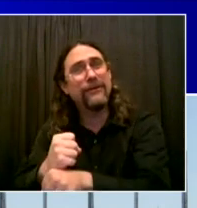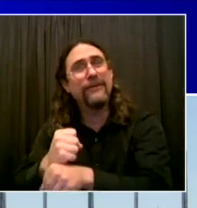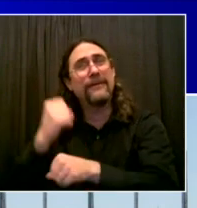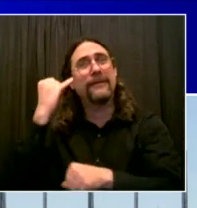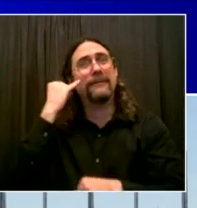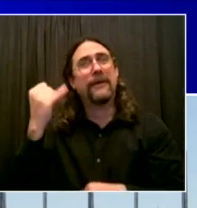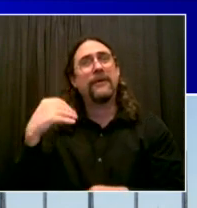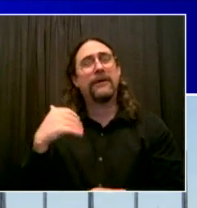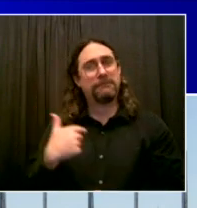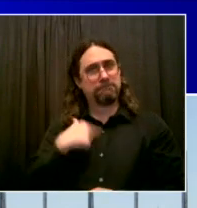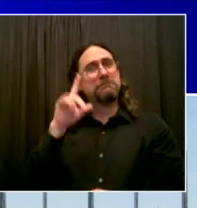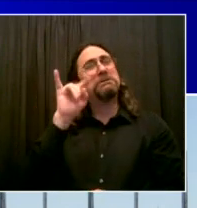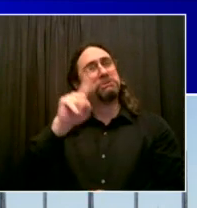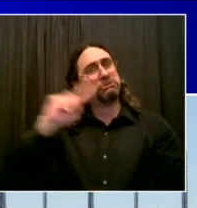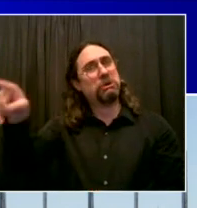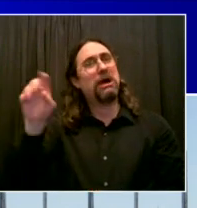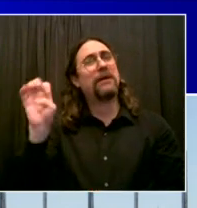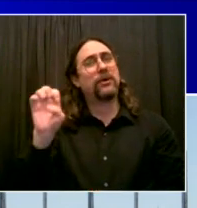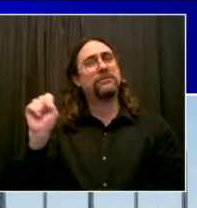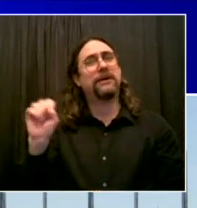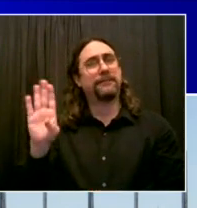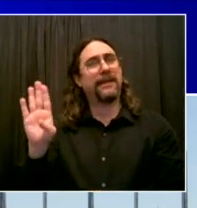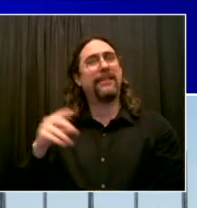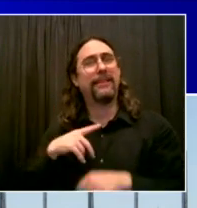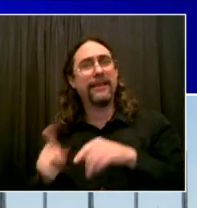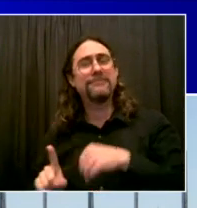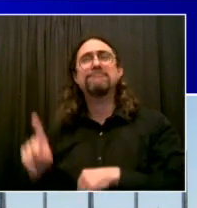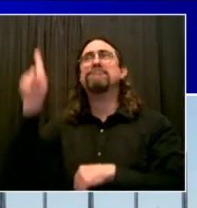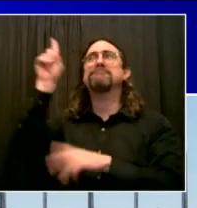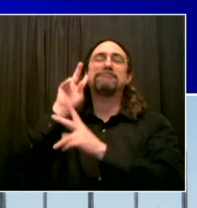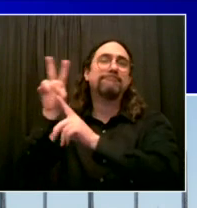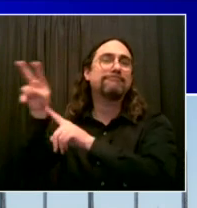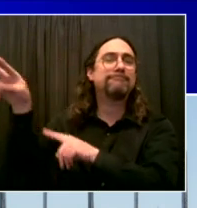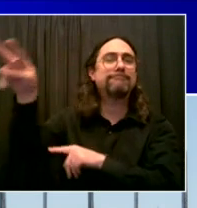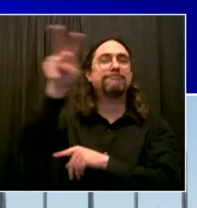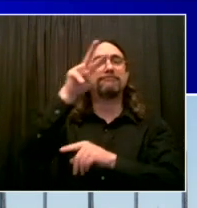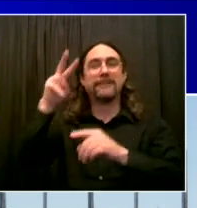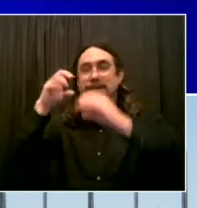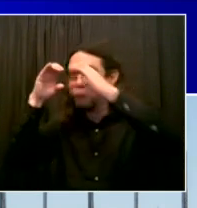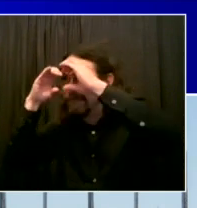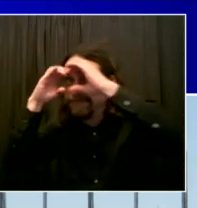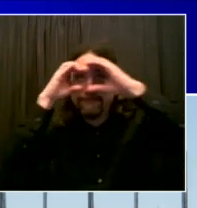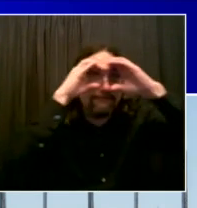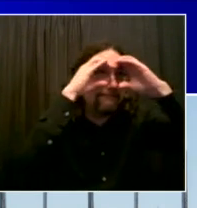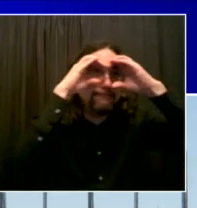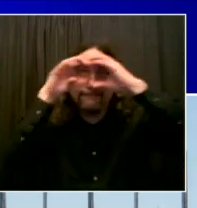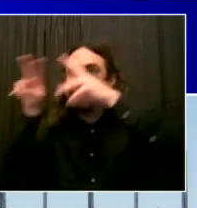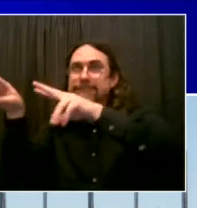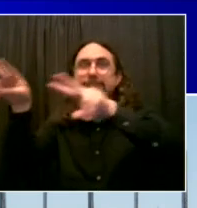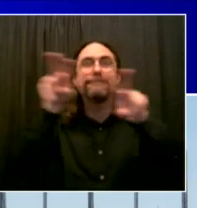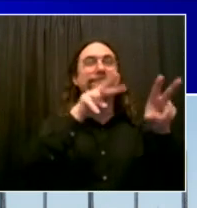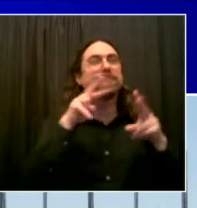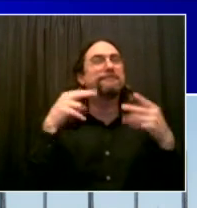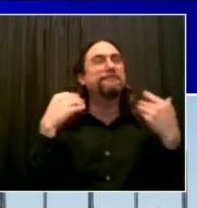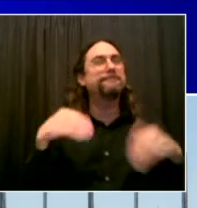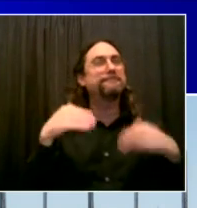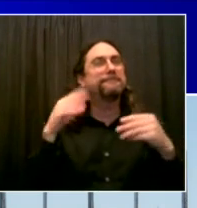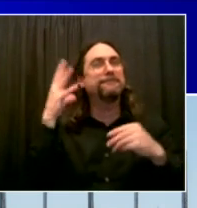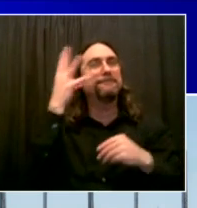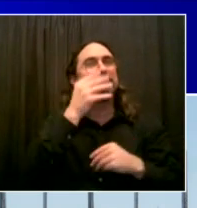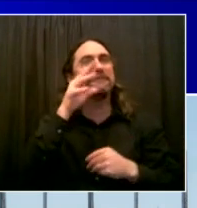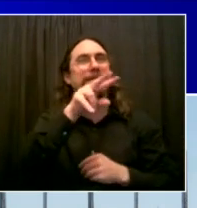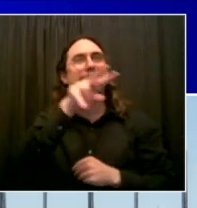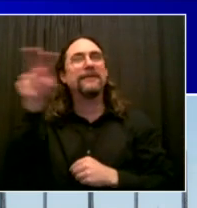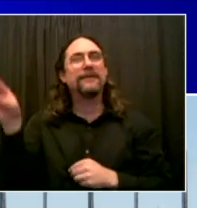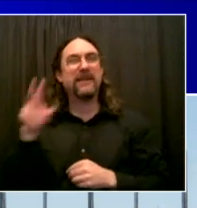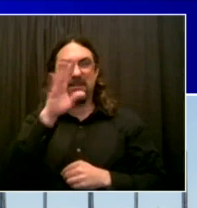are at the Empire State Building now, and it's really, really worth the visit. I want to say to everyone, if you haven't